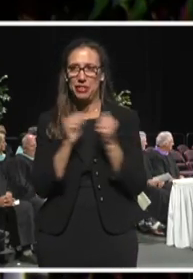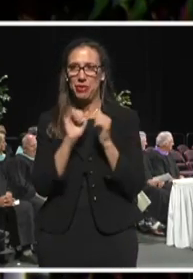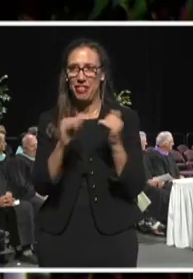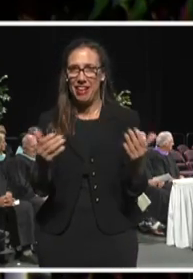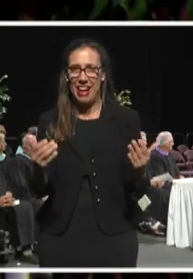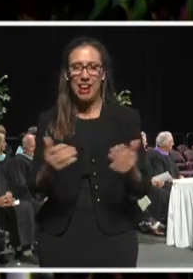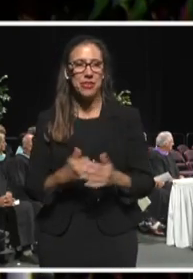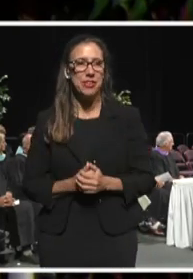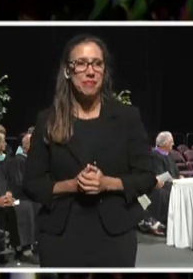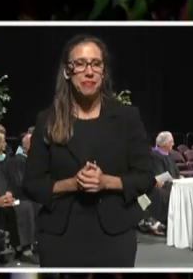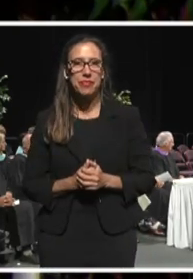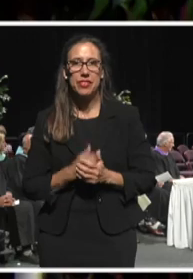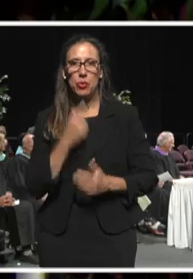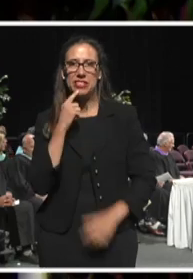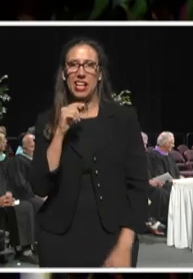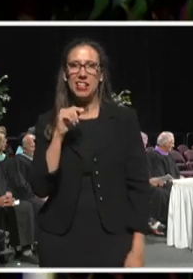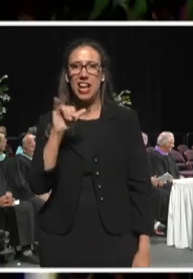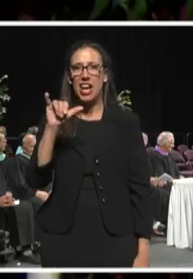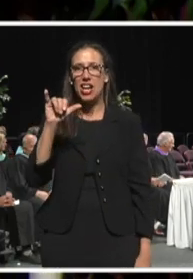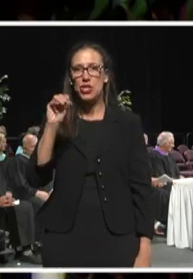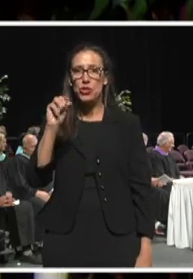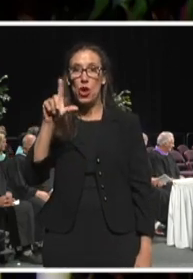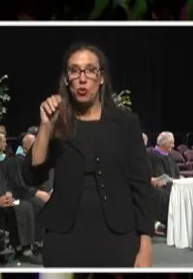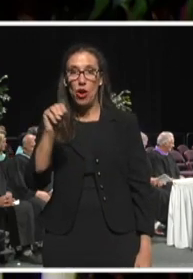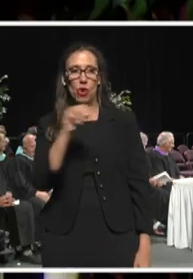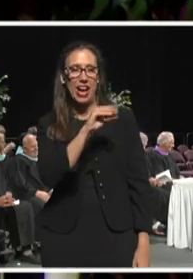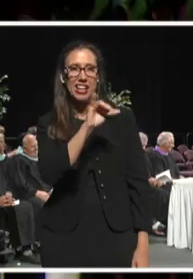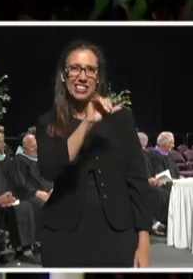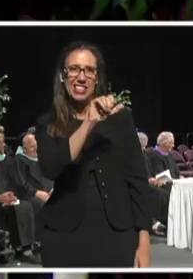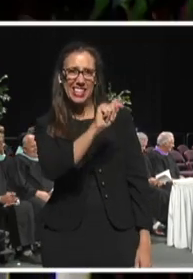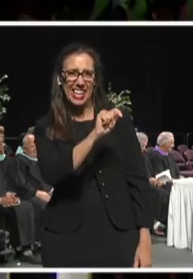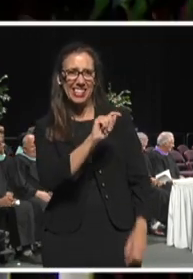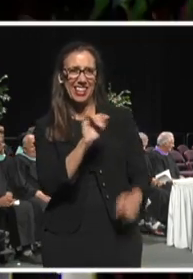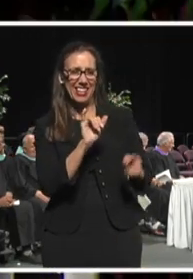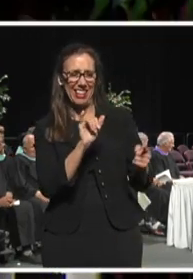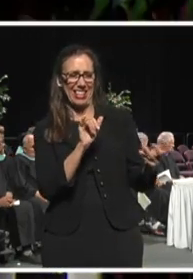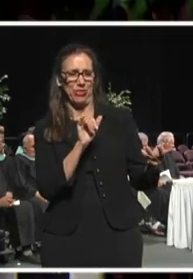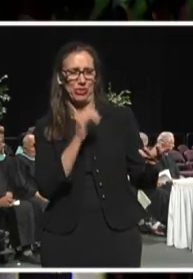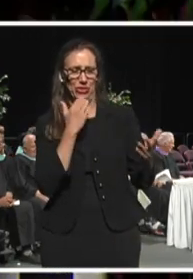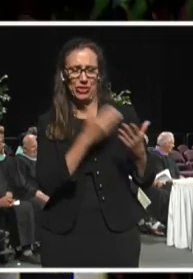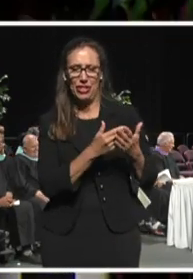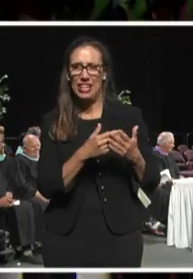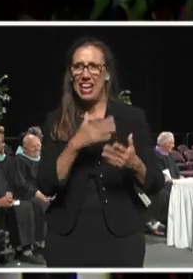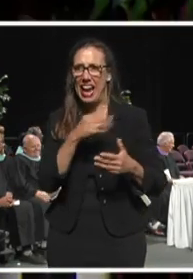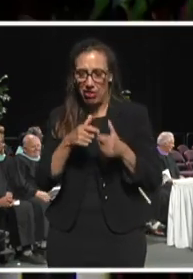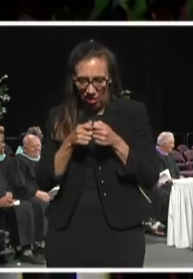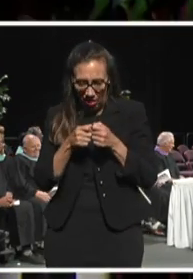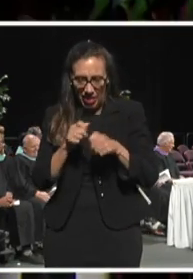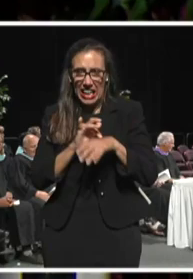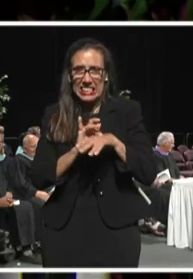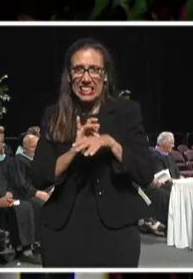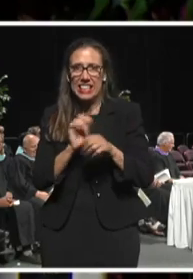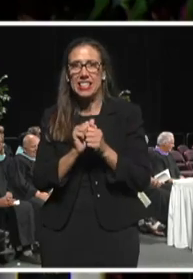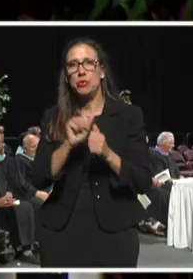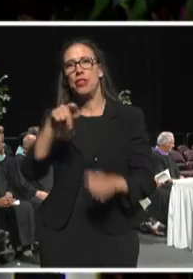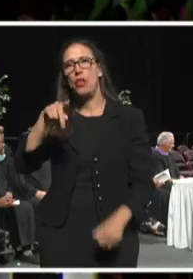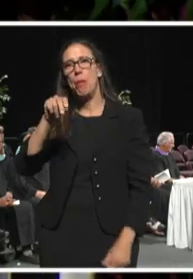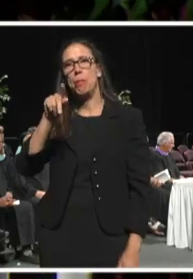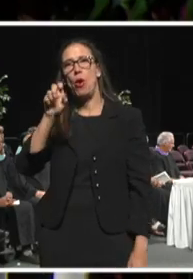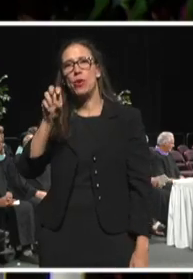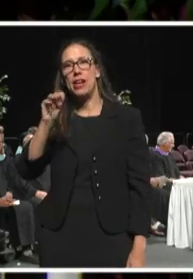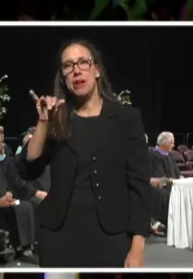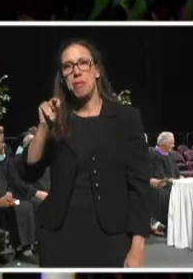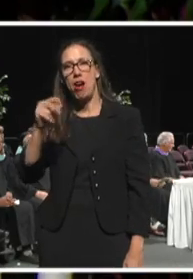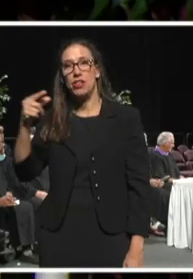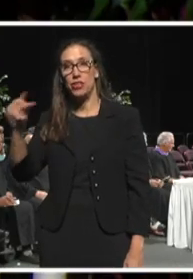We said YOLO and yeet like it was appropriate, and we were all addicted to Pokemon Go and fidget spinners back in 2016.